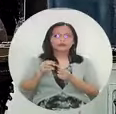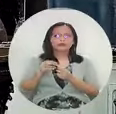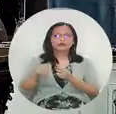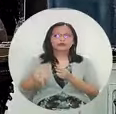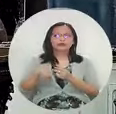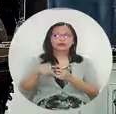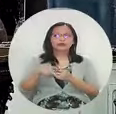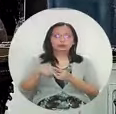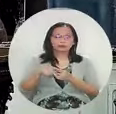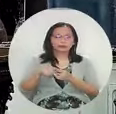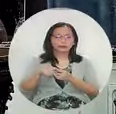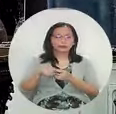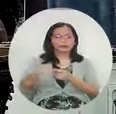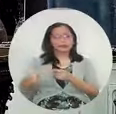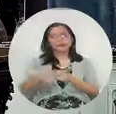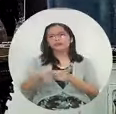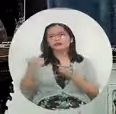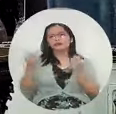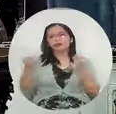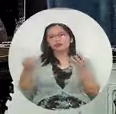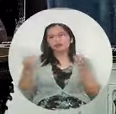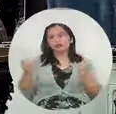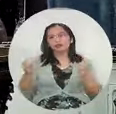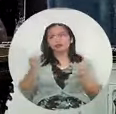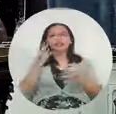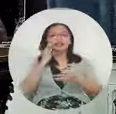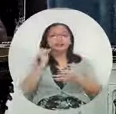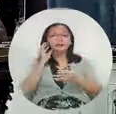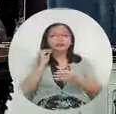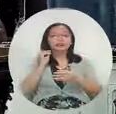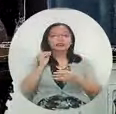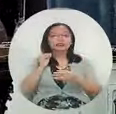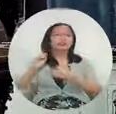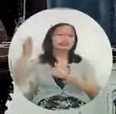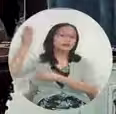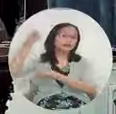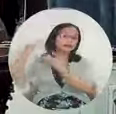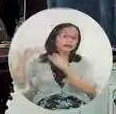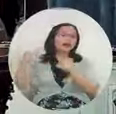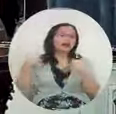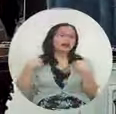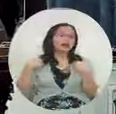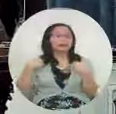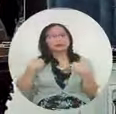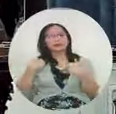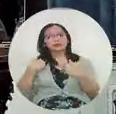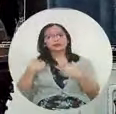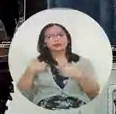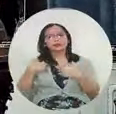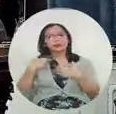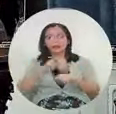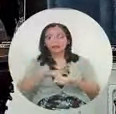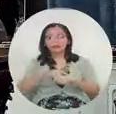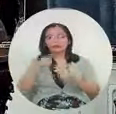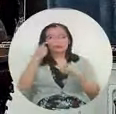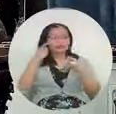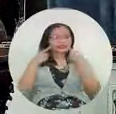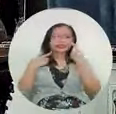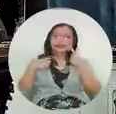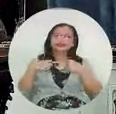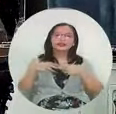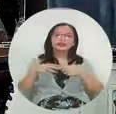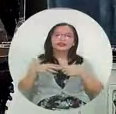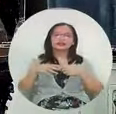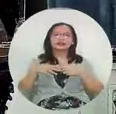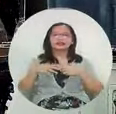of this church, go out without getting saved, they do not receive Jesus Christ, they just forget the message. My friend, it